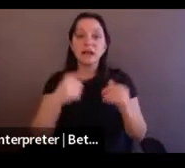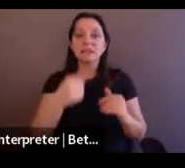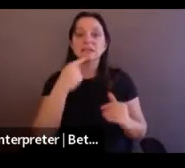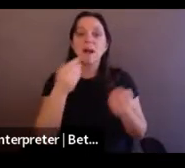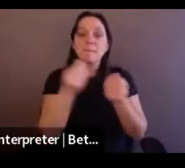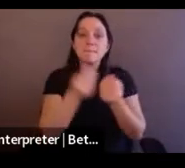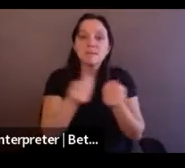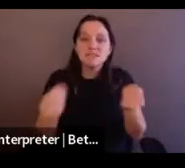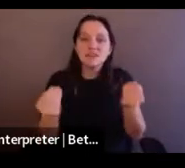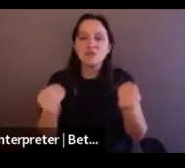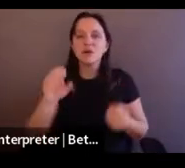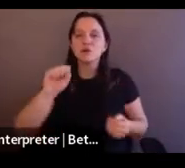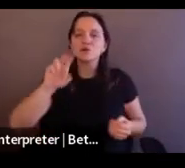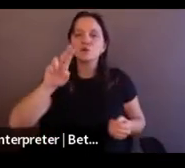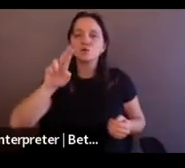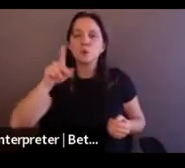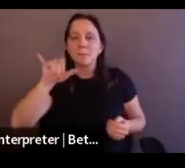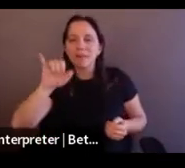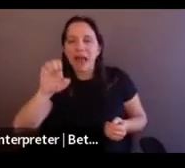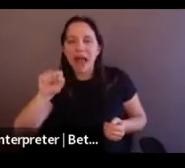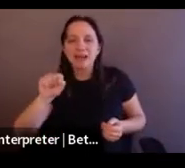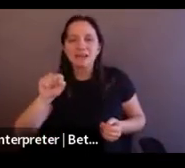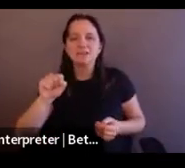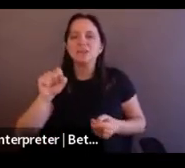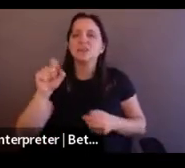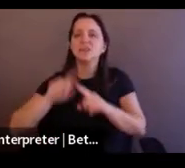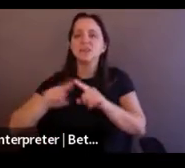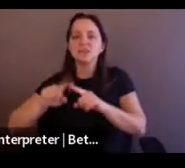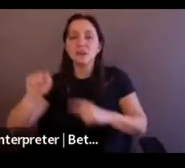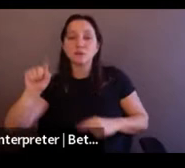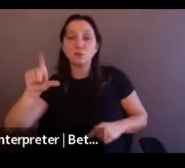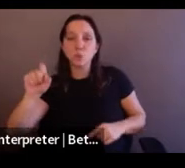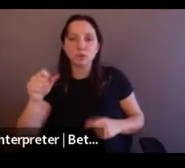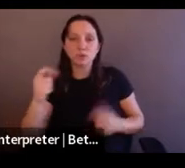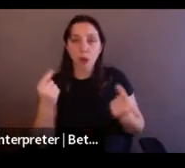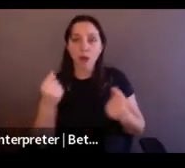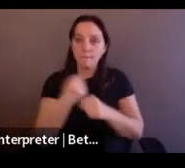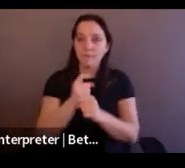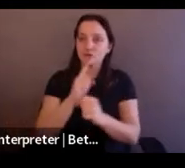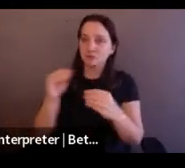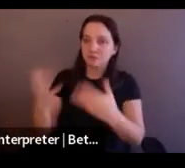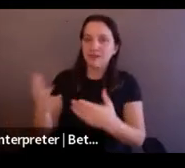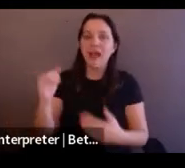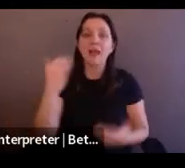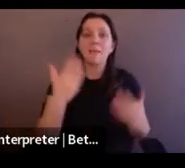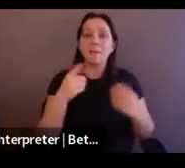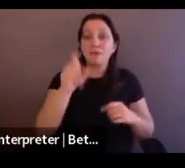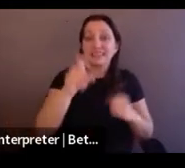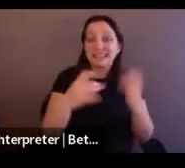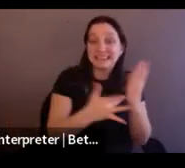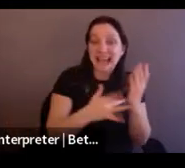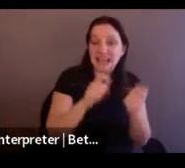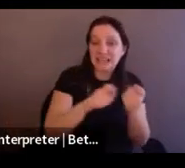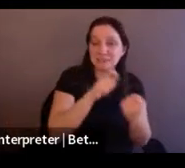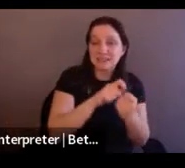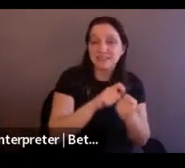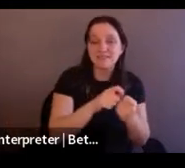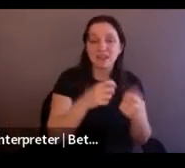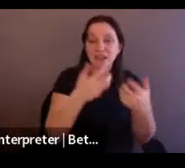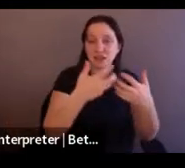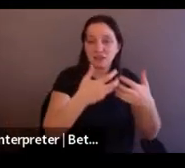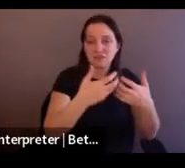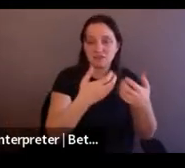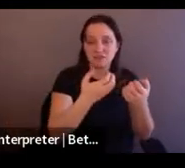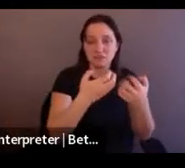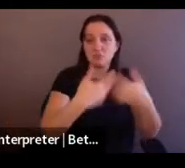specific volunteer activity. It could be technology. It could be actual sort of, you know, paintbrushes and paints. You know, just really thinking about what